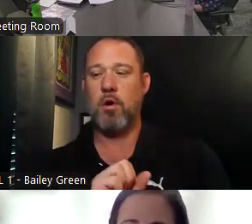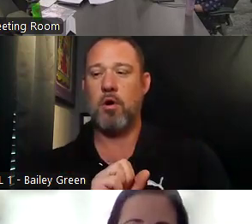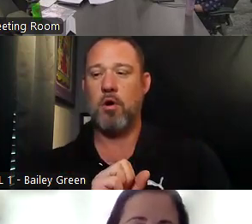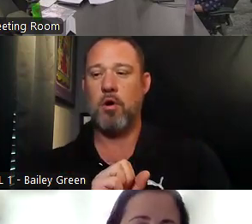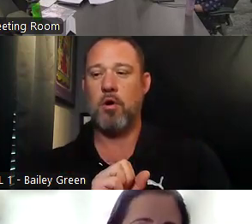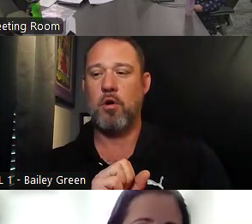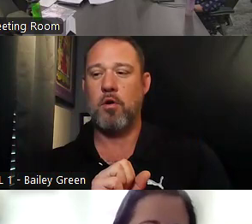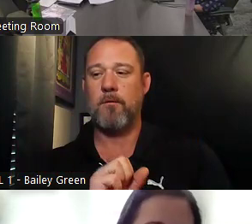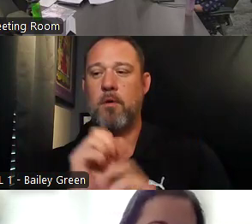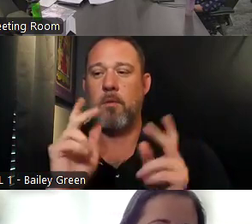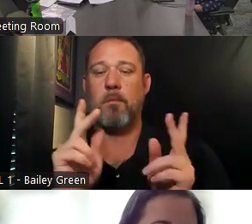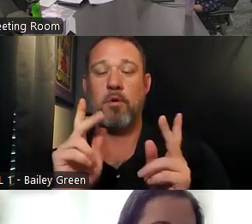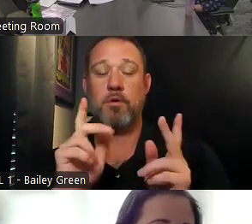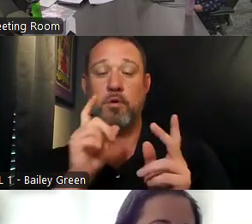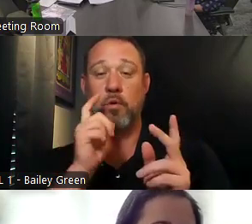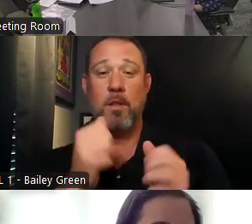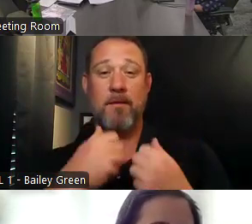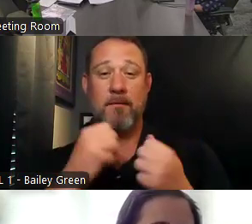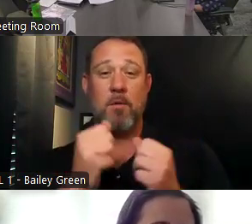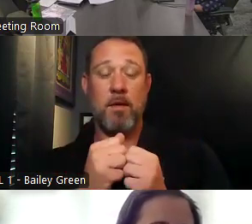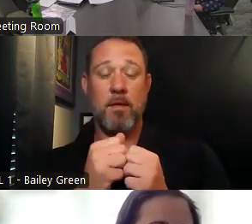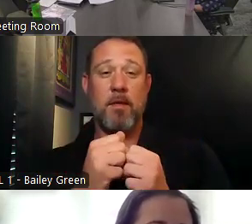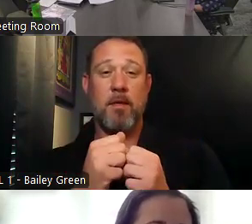is from someone living with impairment who says,